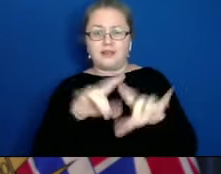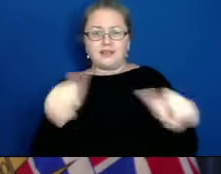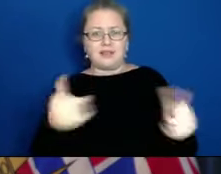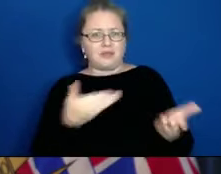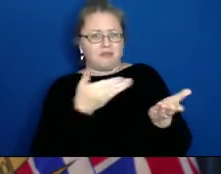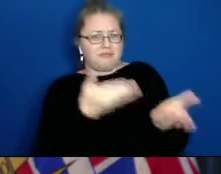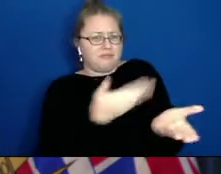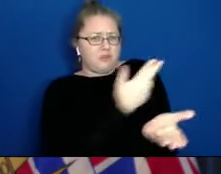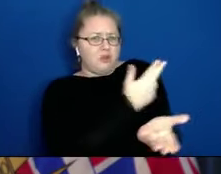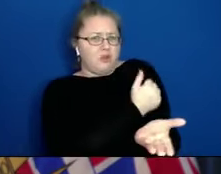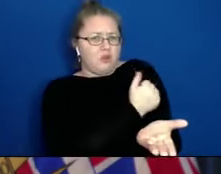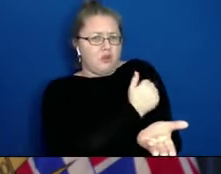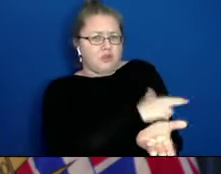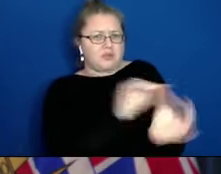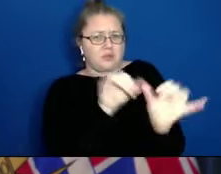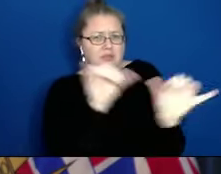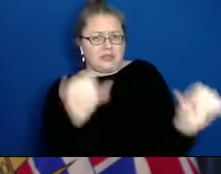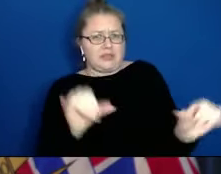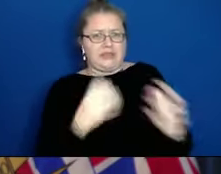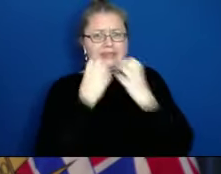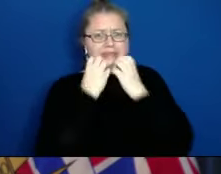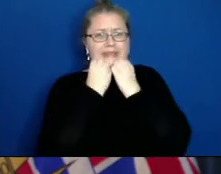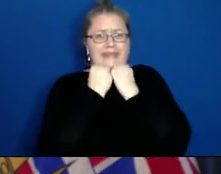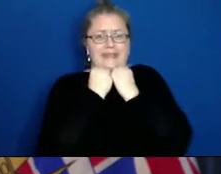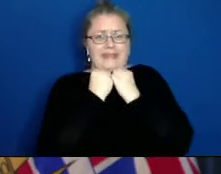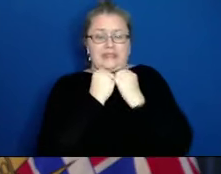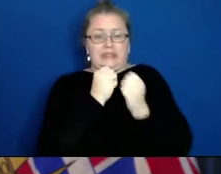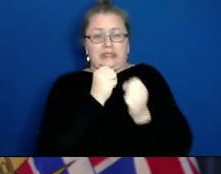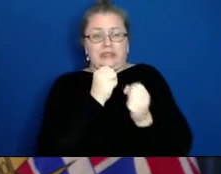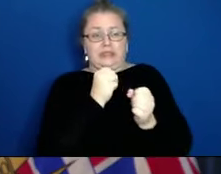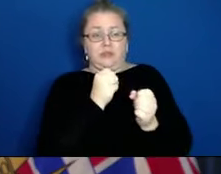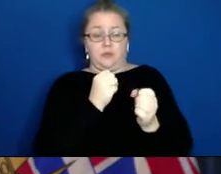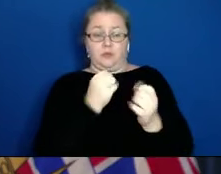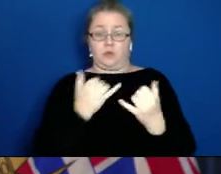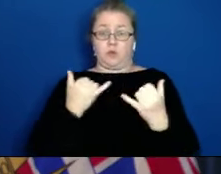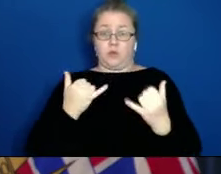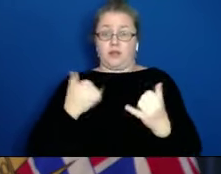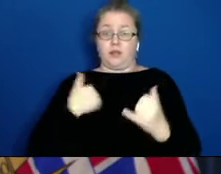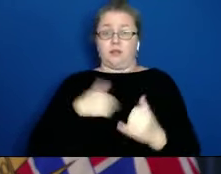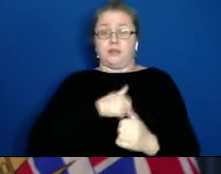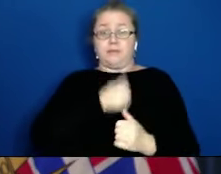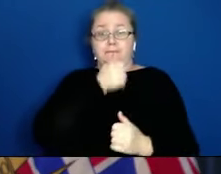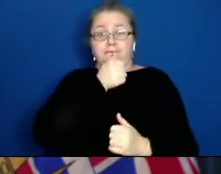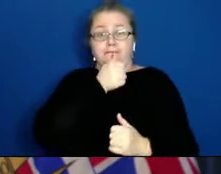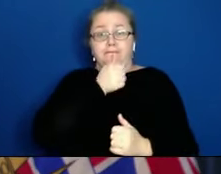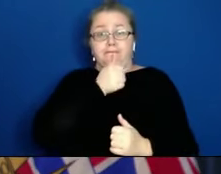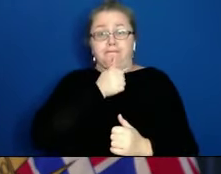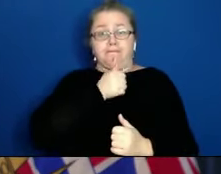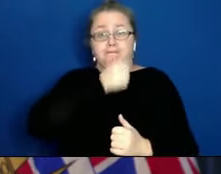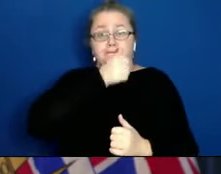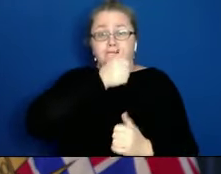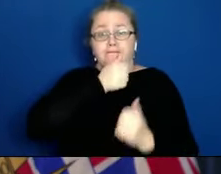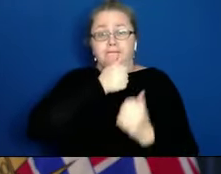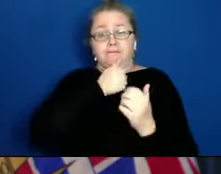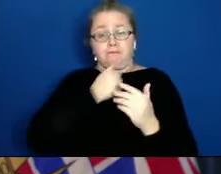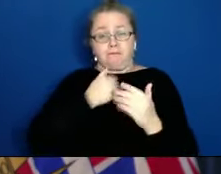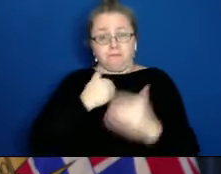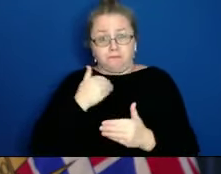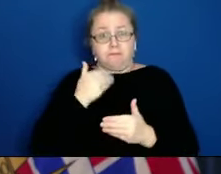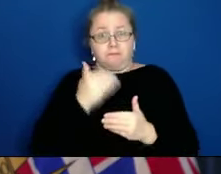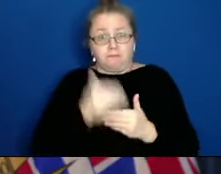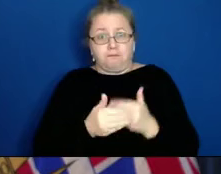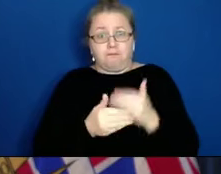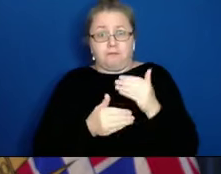our healthcare system right now. Right now, we are holding our own, but we know that if people